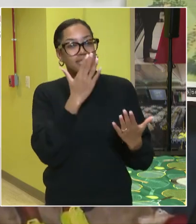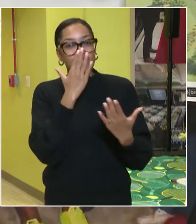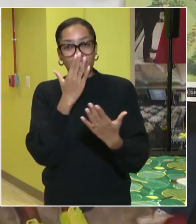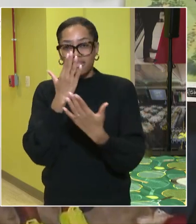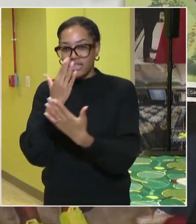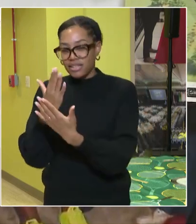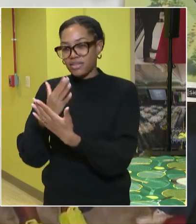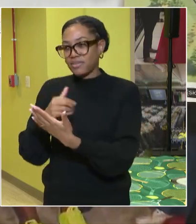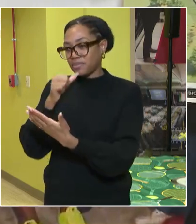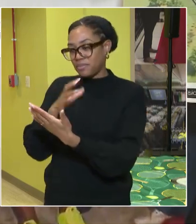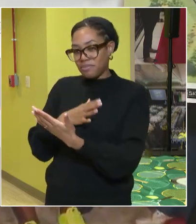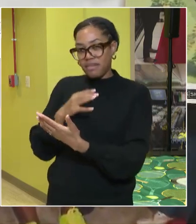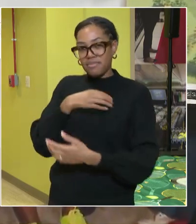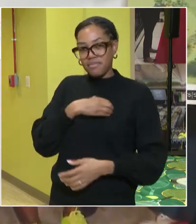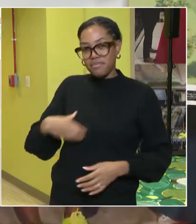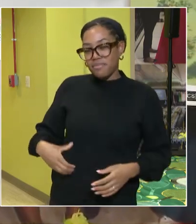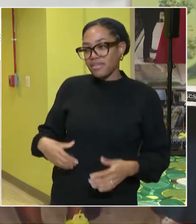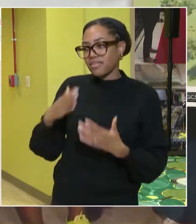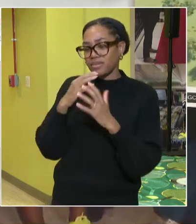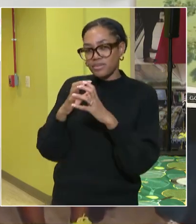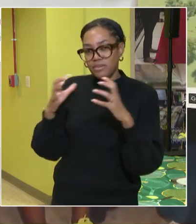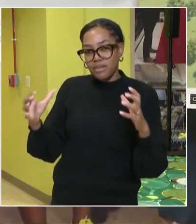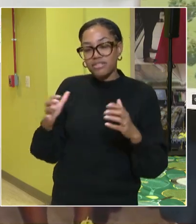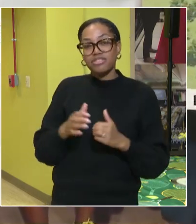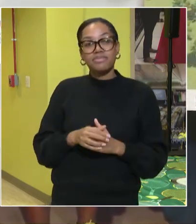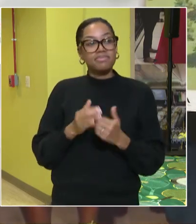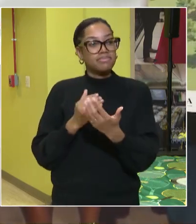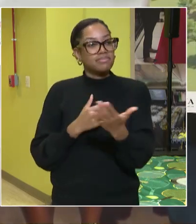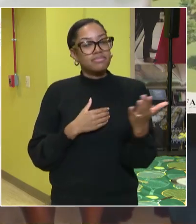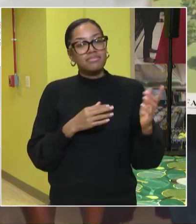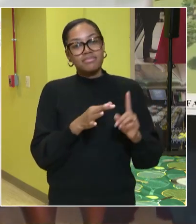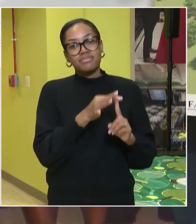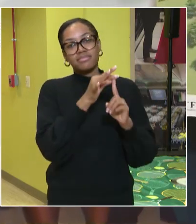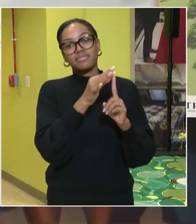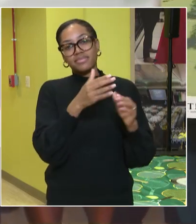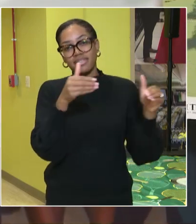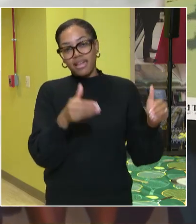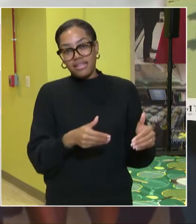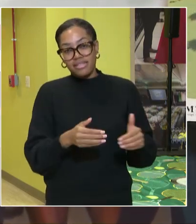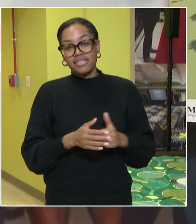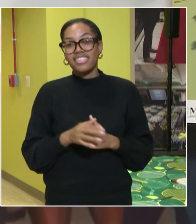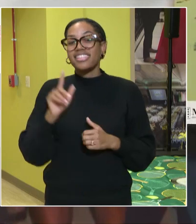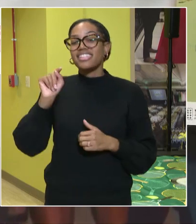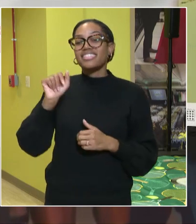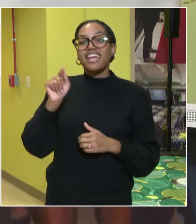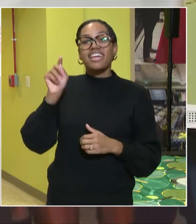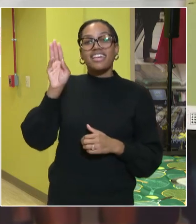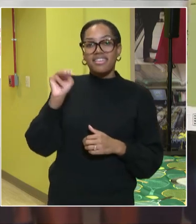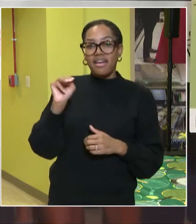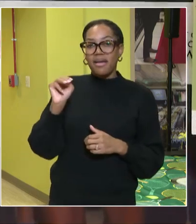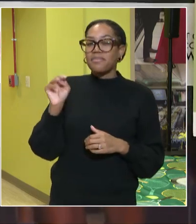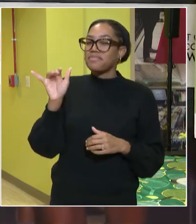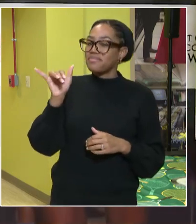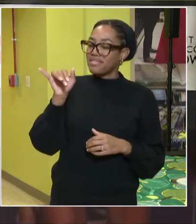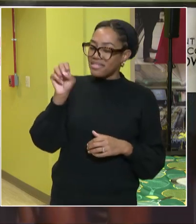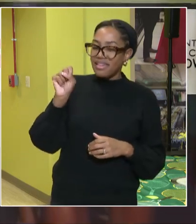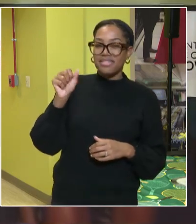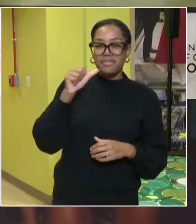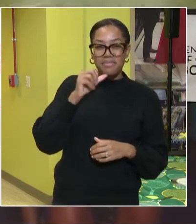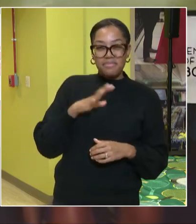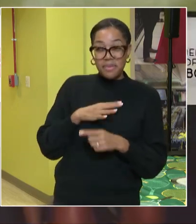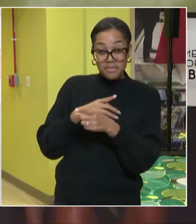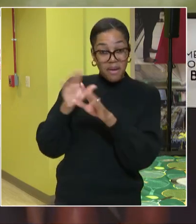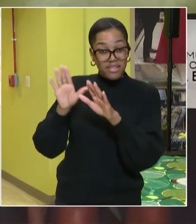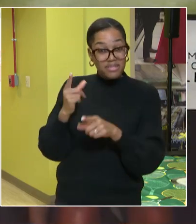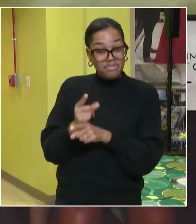Thank you, Madam Mayor. Thank you so much. And to distinguished guests, first of all, Tatum. Yes, ma'am. Isn't she awesome?